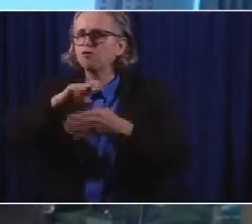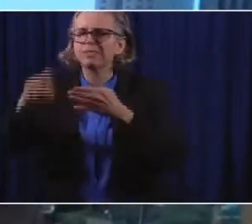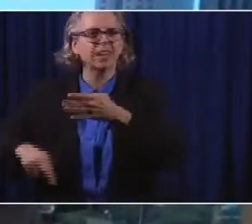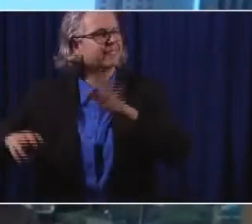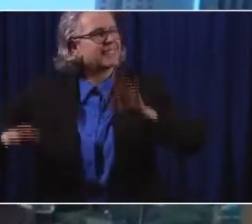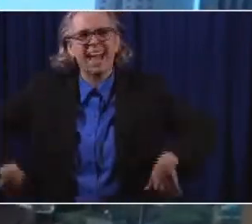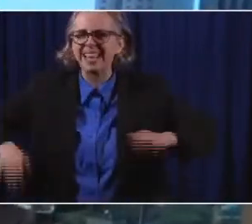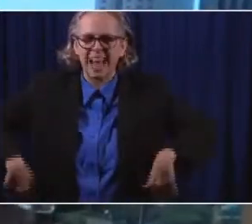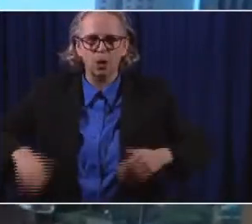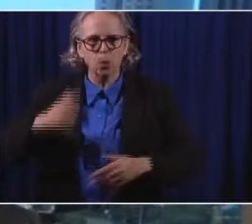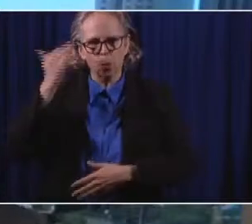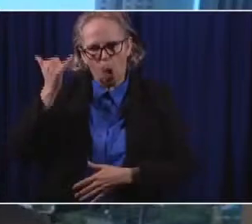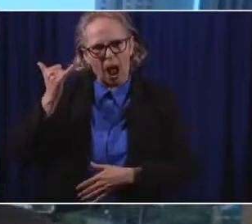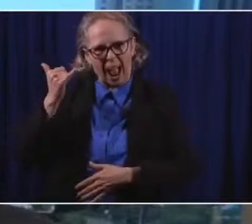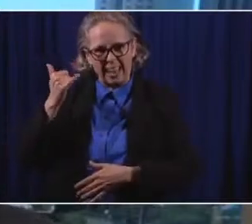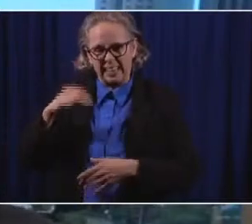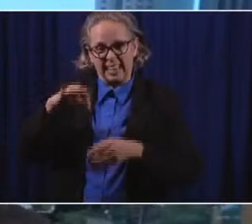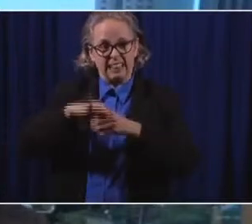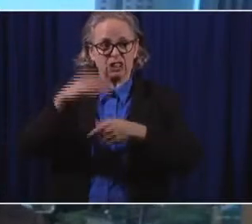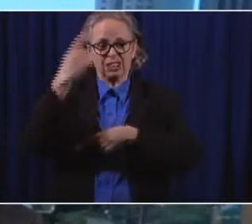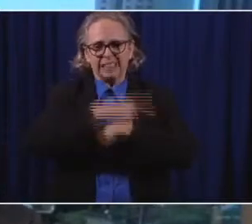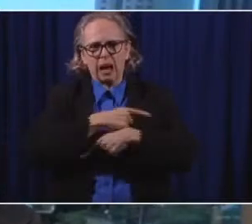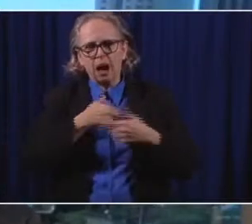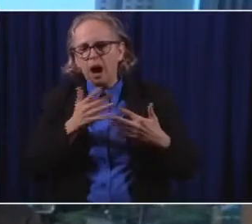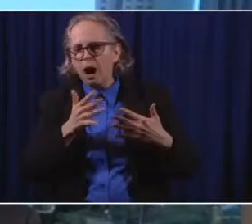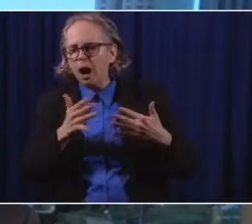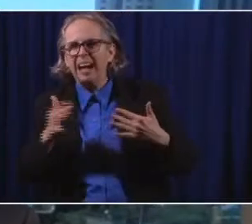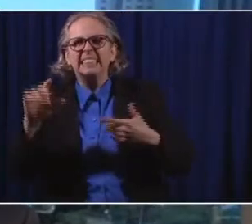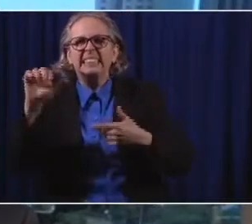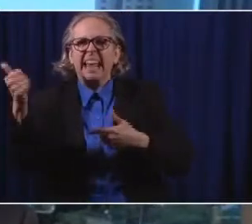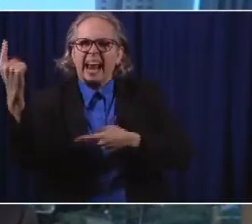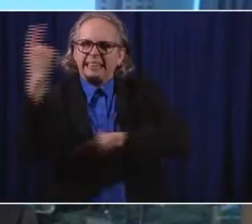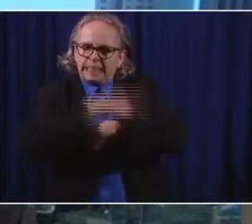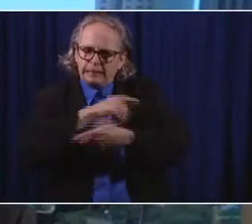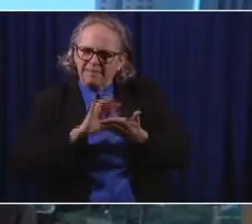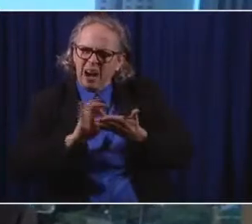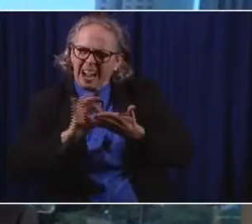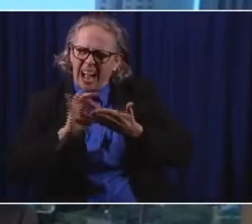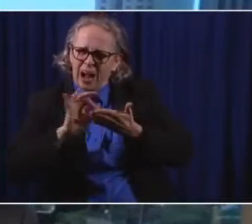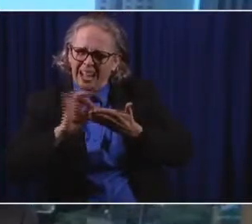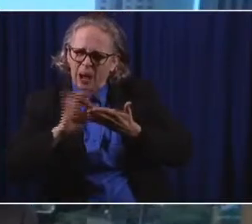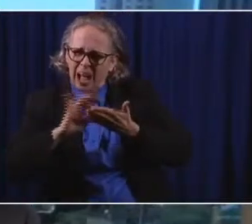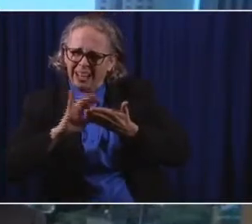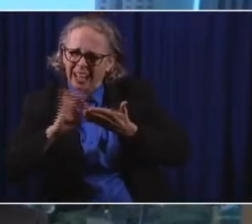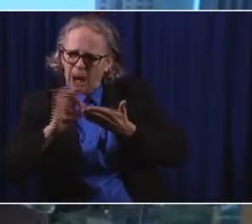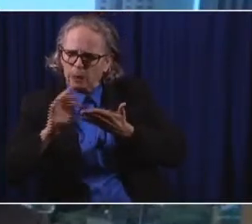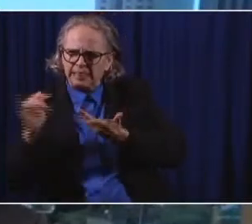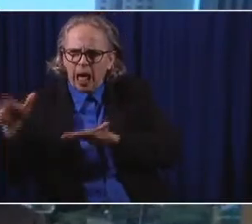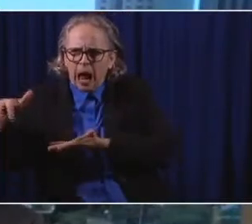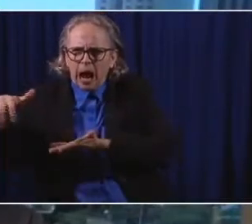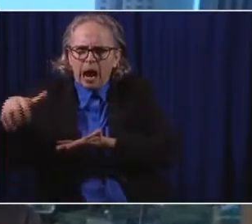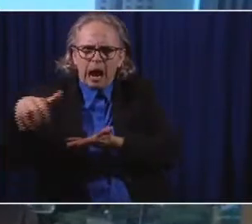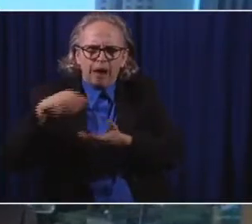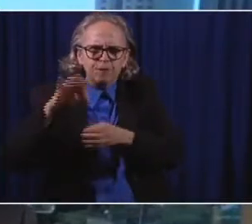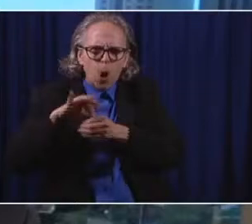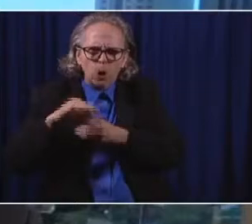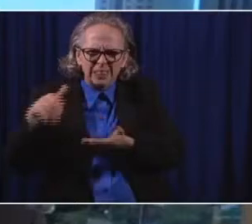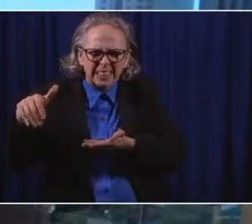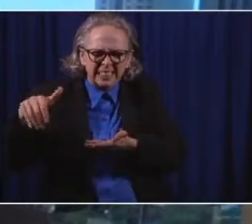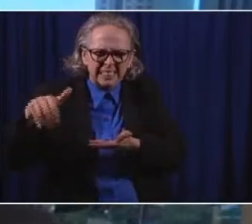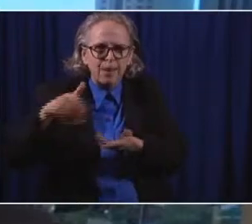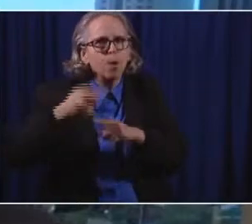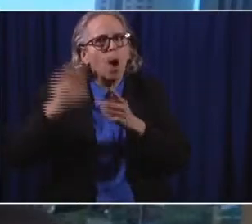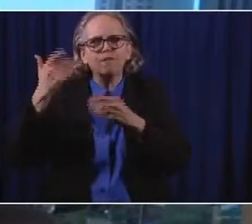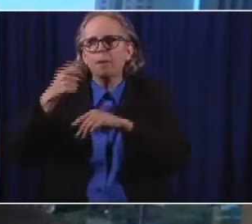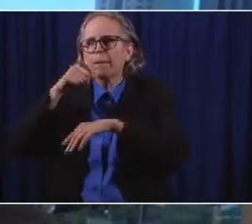long as they were cast, as long as they were mailed by Monday, November 2nd. As long as it's a legal ballot, it deserves to be counted. And so when we have